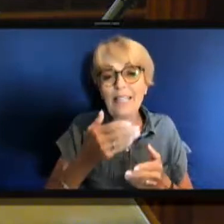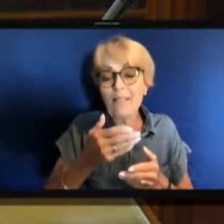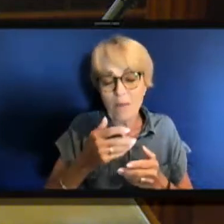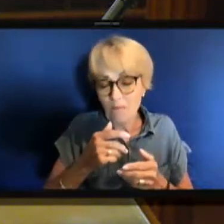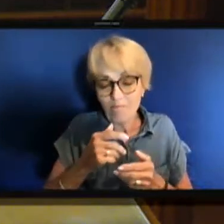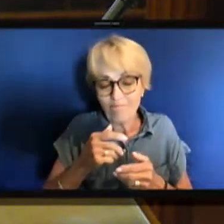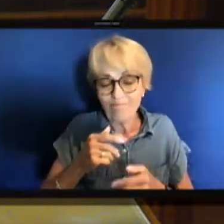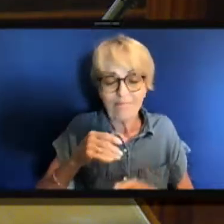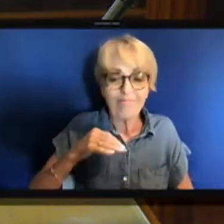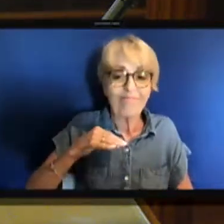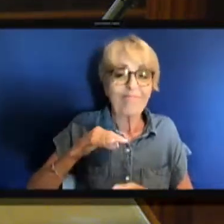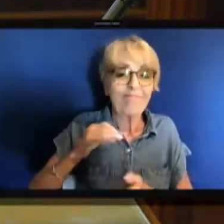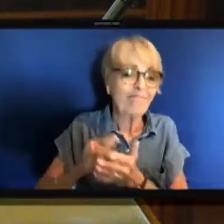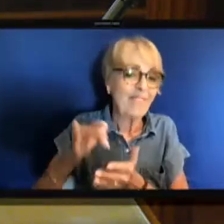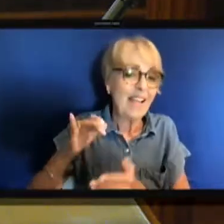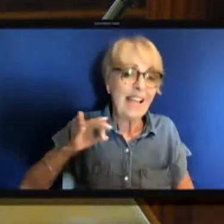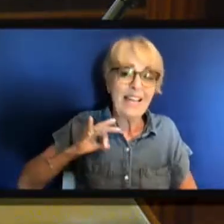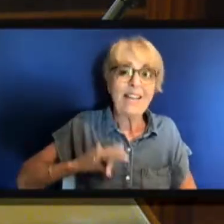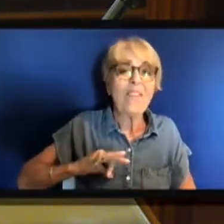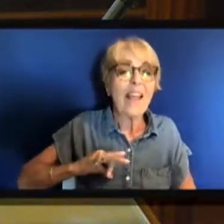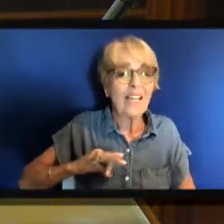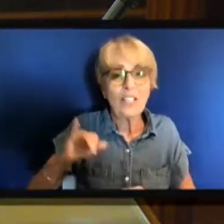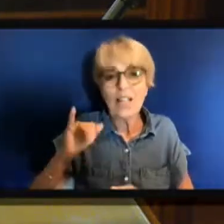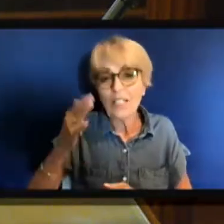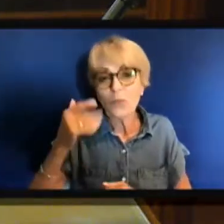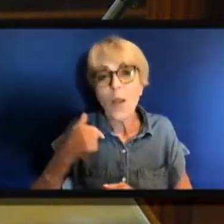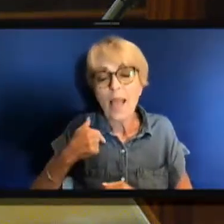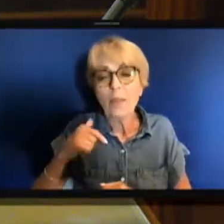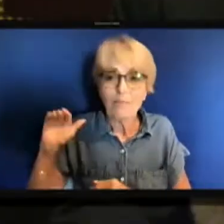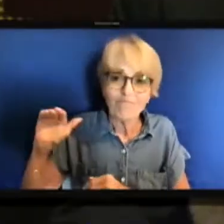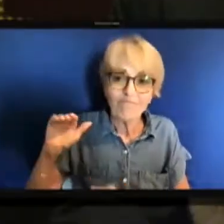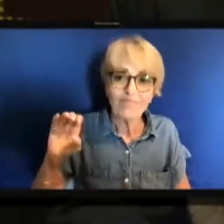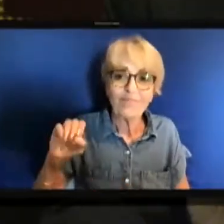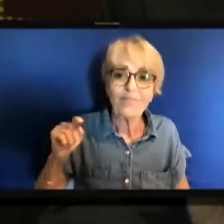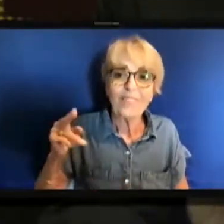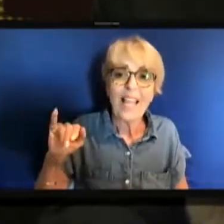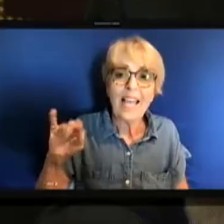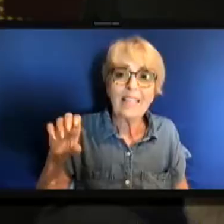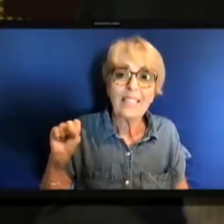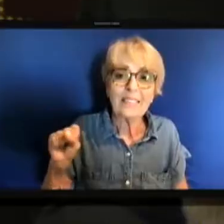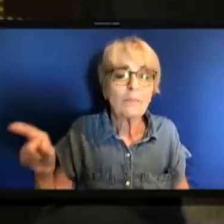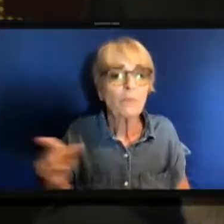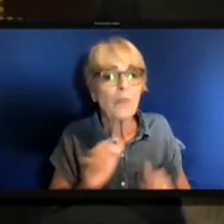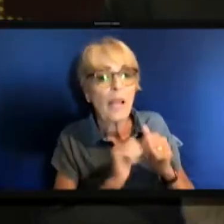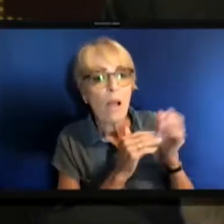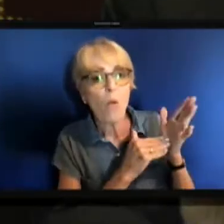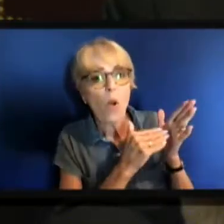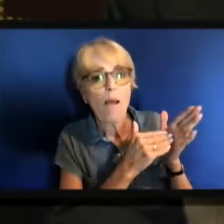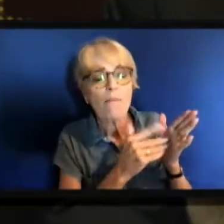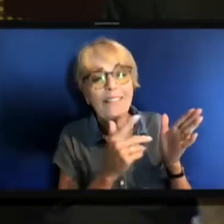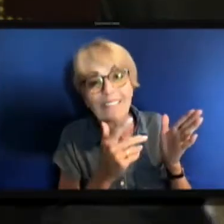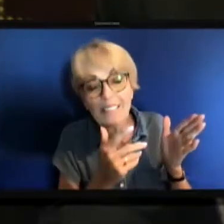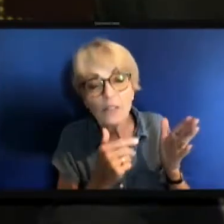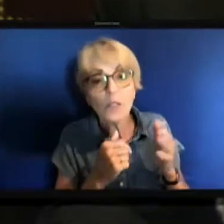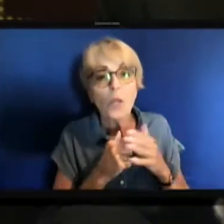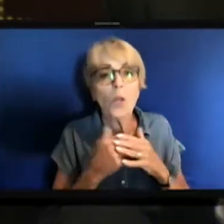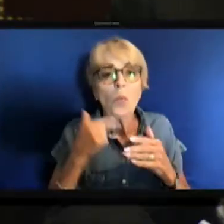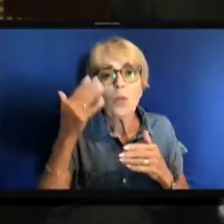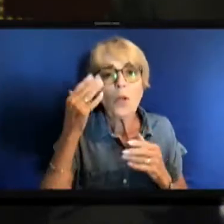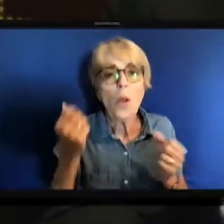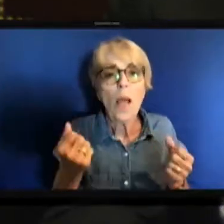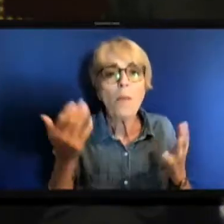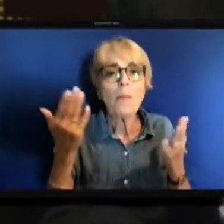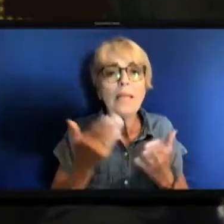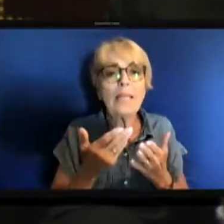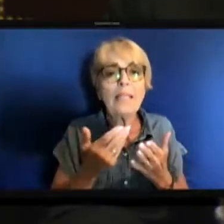where we went to ethics and got an opinion. I mean, so how often are you, I mean, we know how many things we're bidding at.